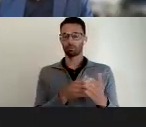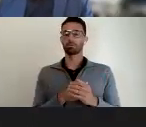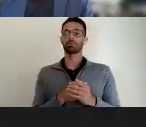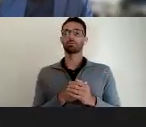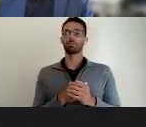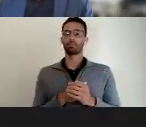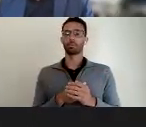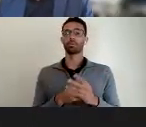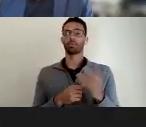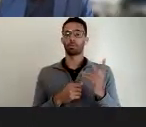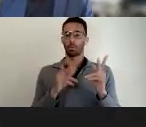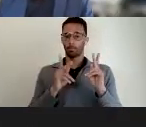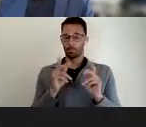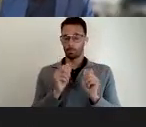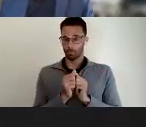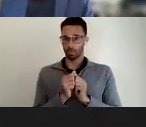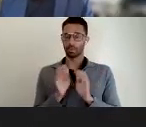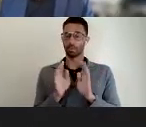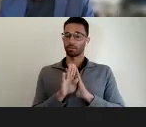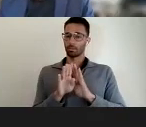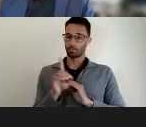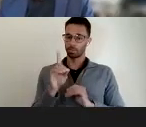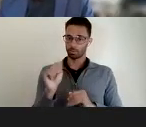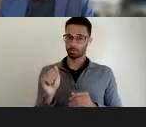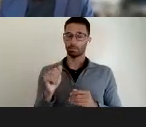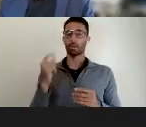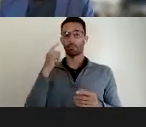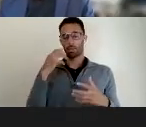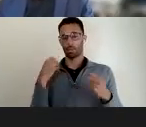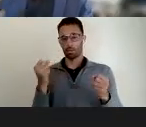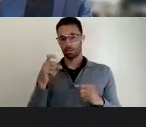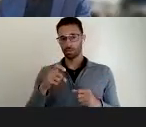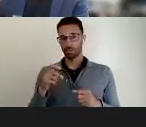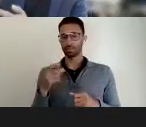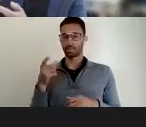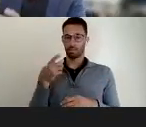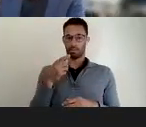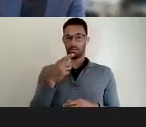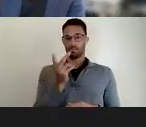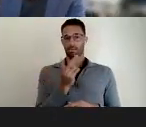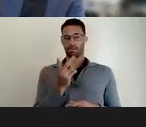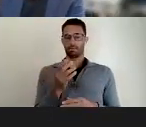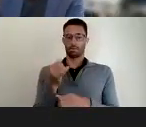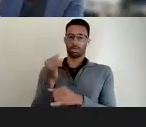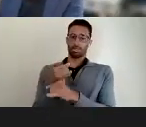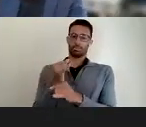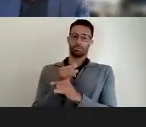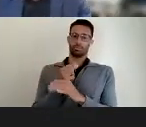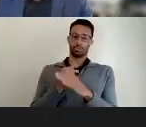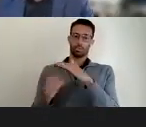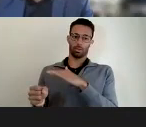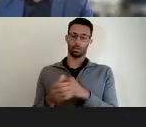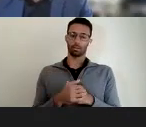developmental disabilities, people with mental health needs. They were institutionalized, and they, together with